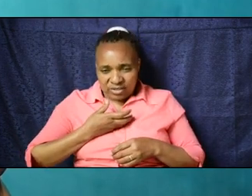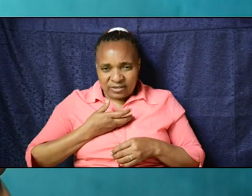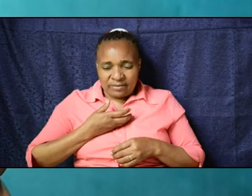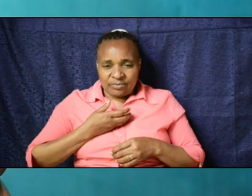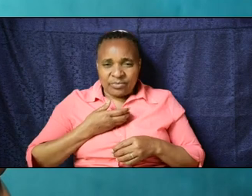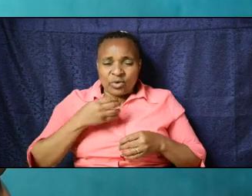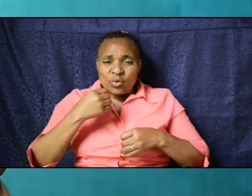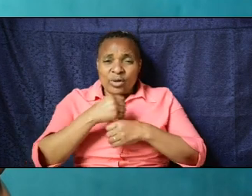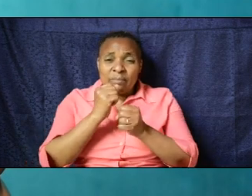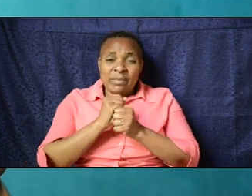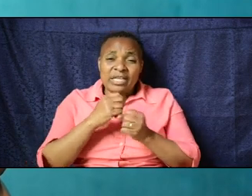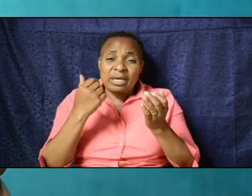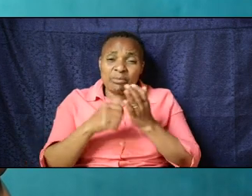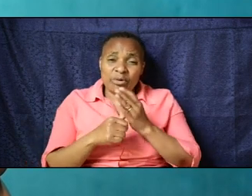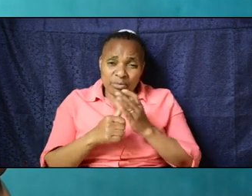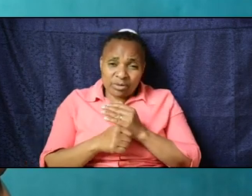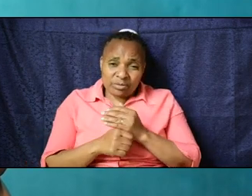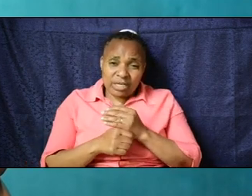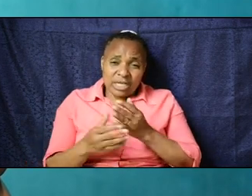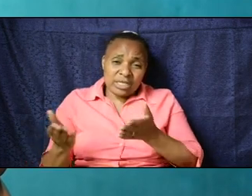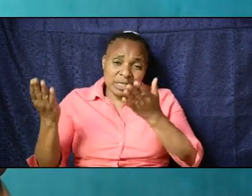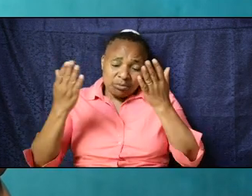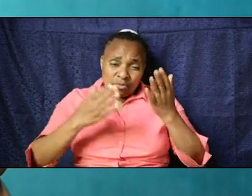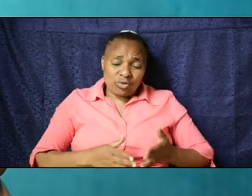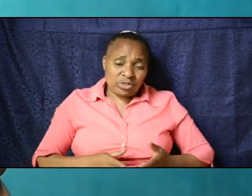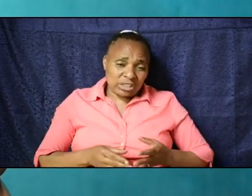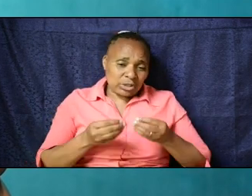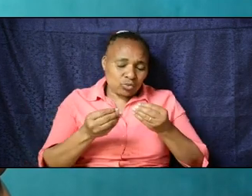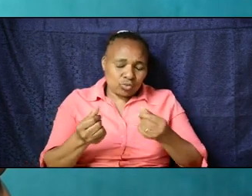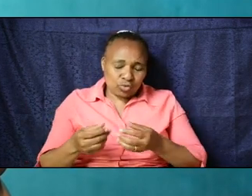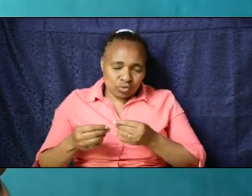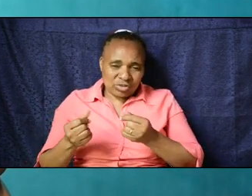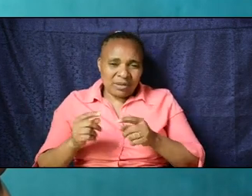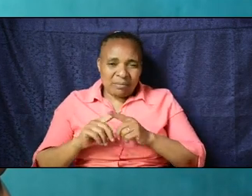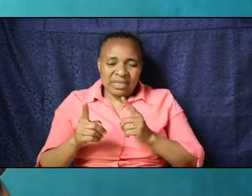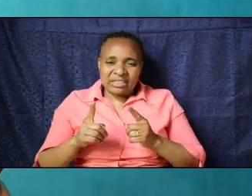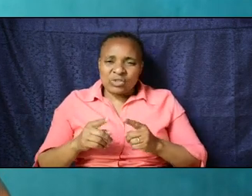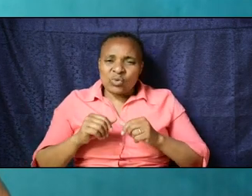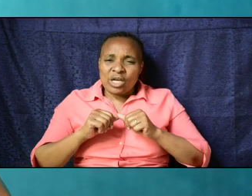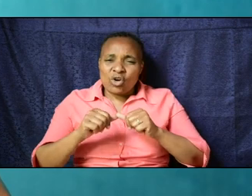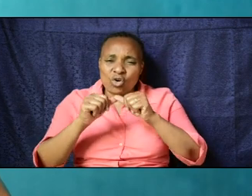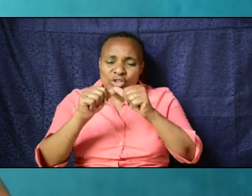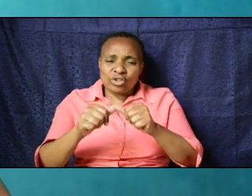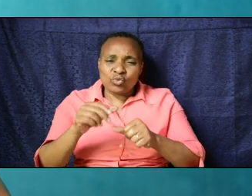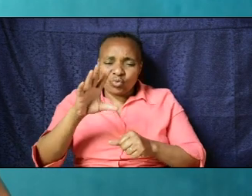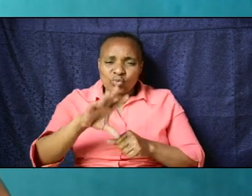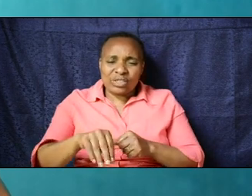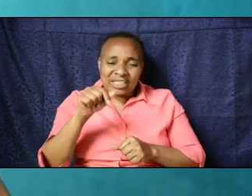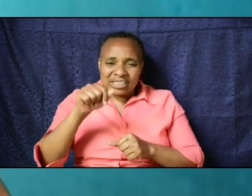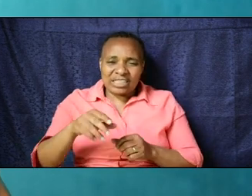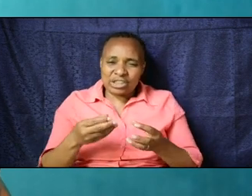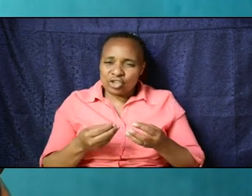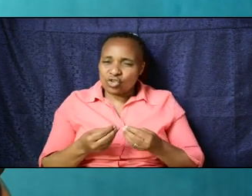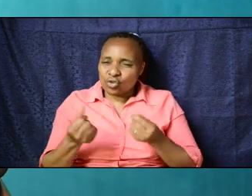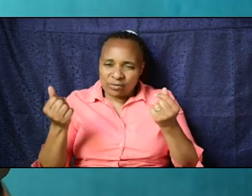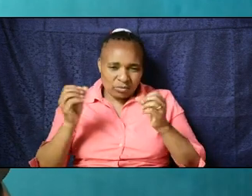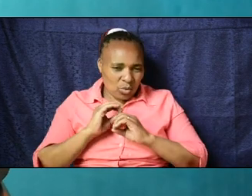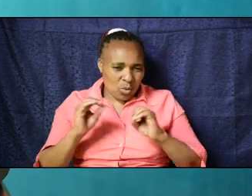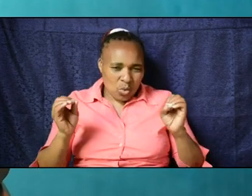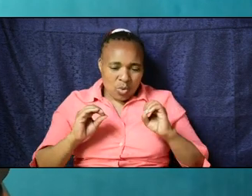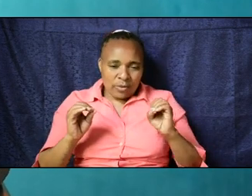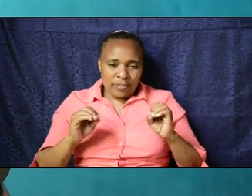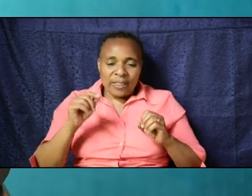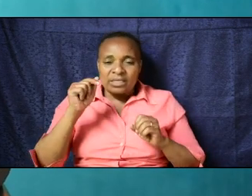we made the problem, he brought the solution, but we still don't want to take the solution. So this